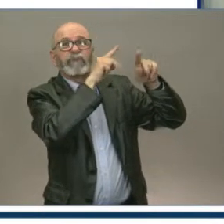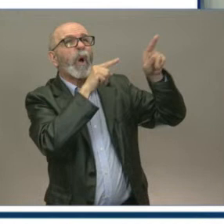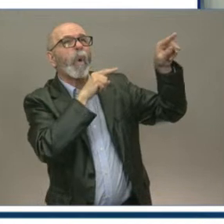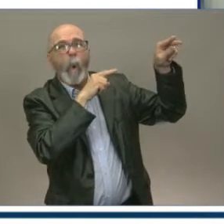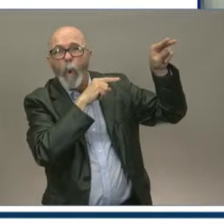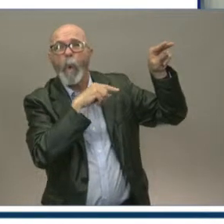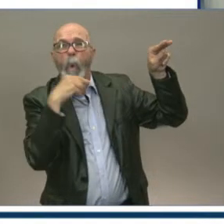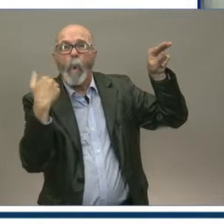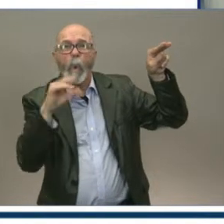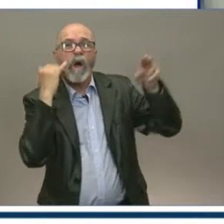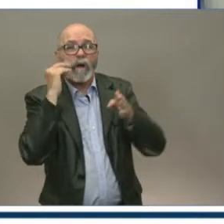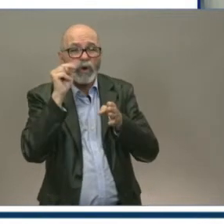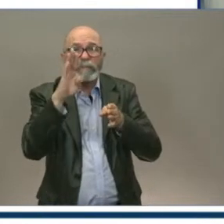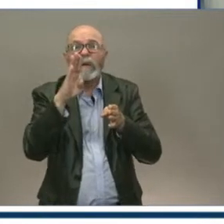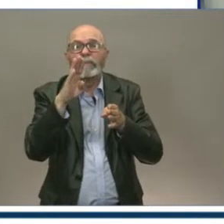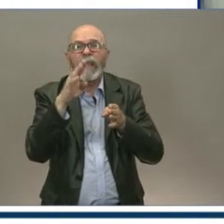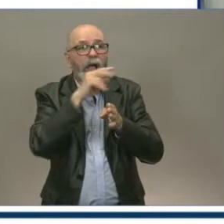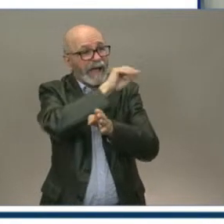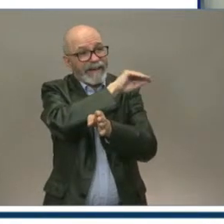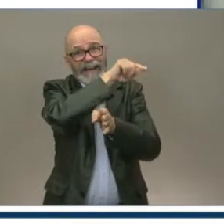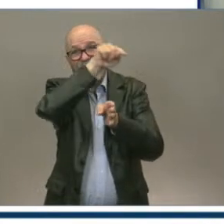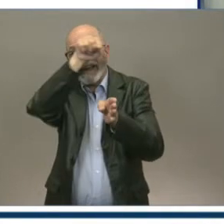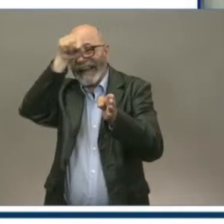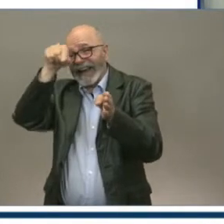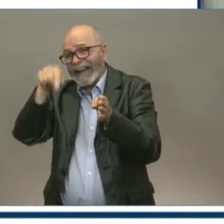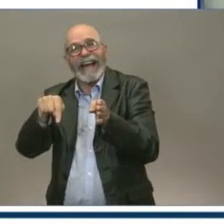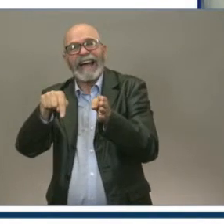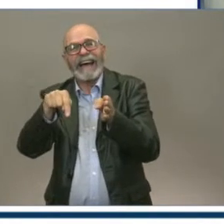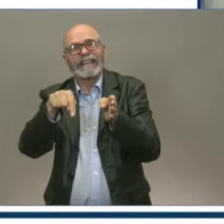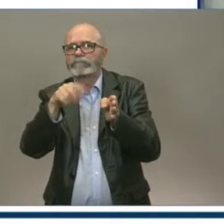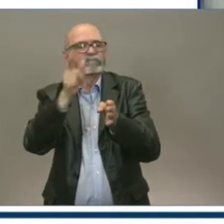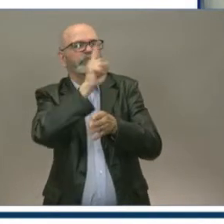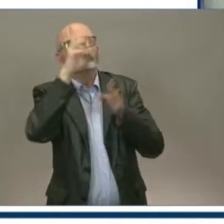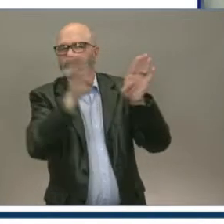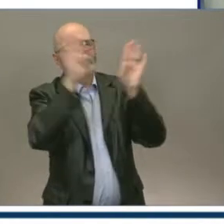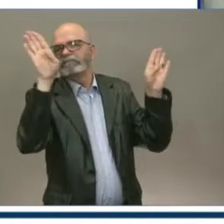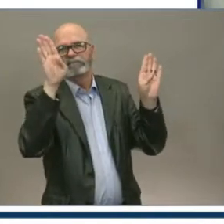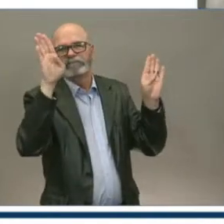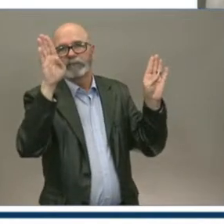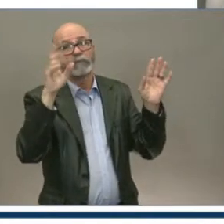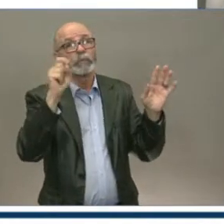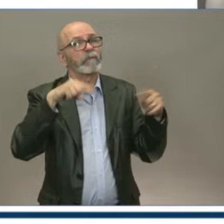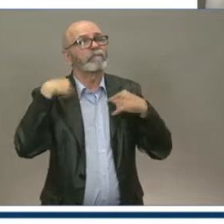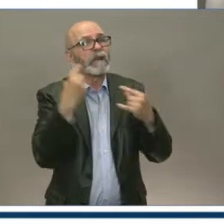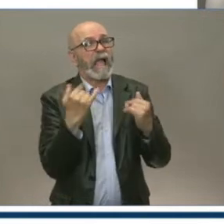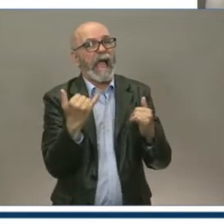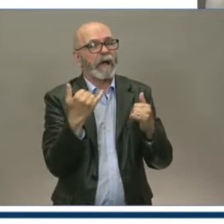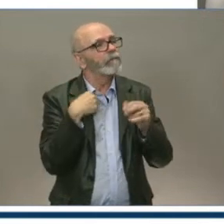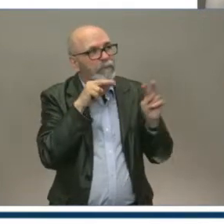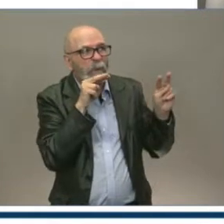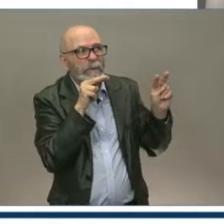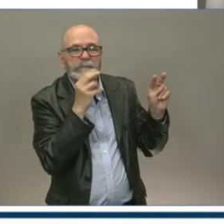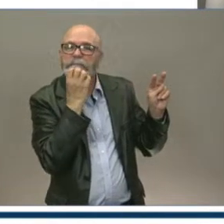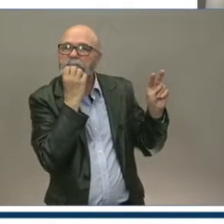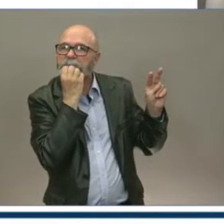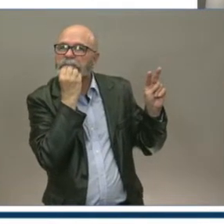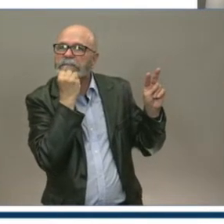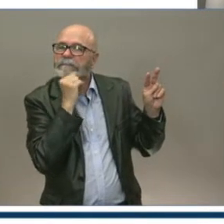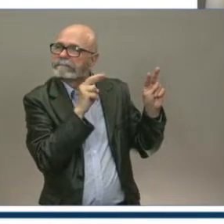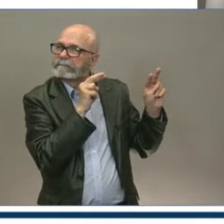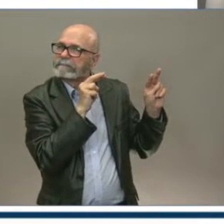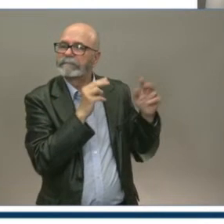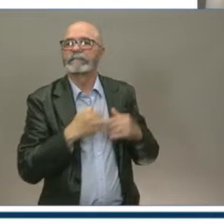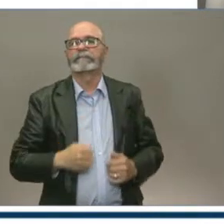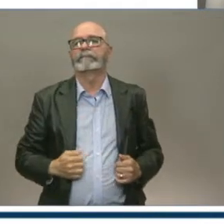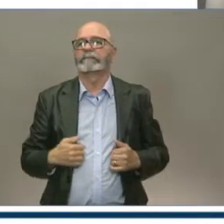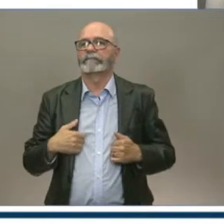our other provinces, but so far there hasn't been, and we'll watch it very closely. Next question will go to Alicia Draus with Global.